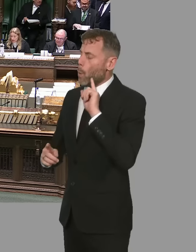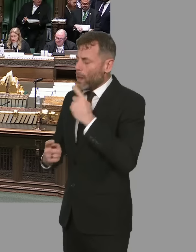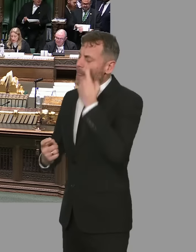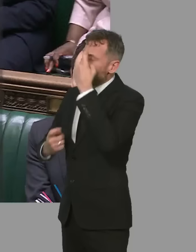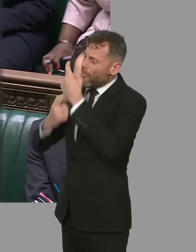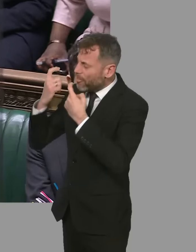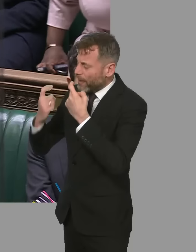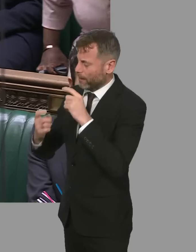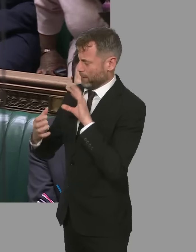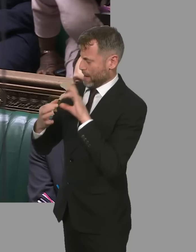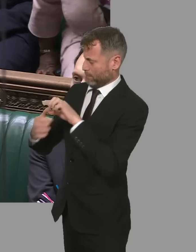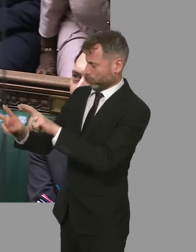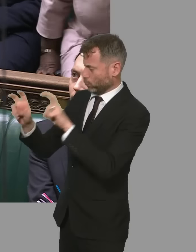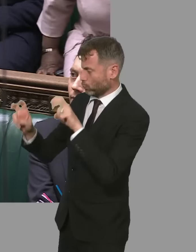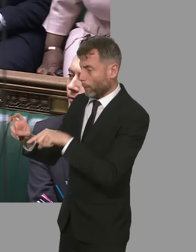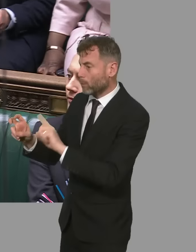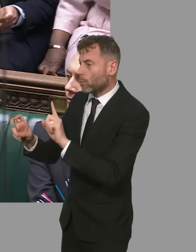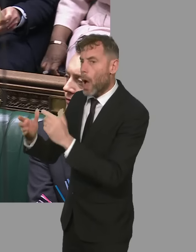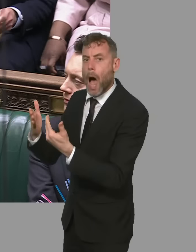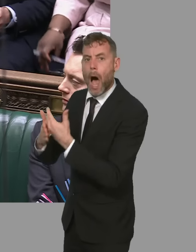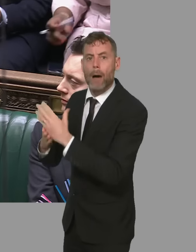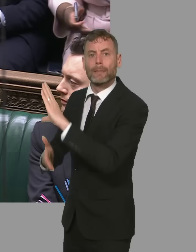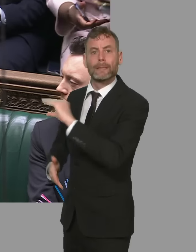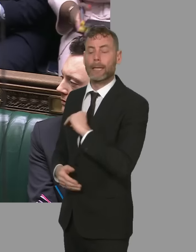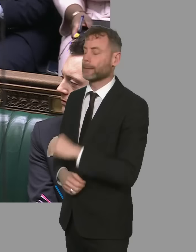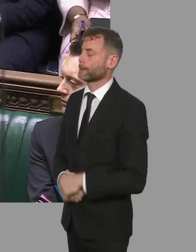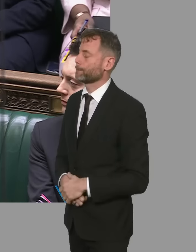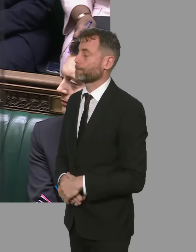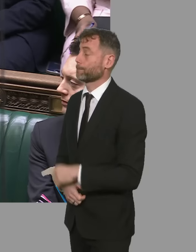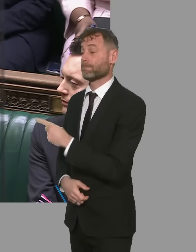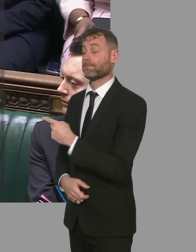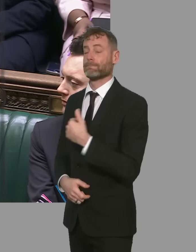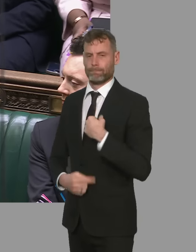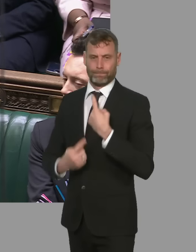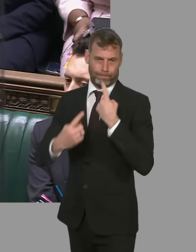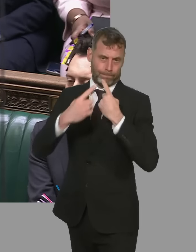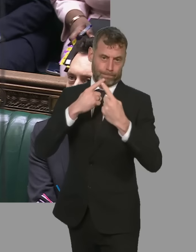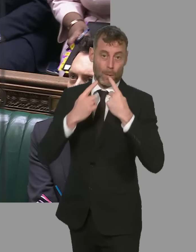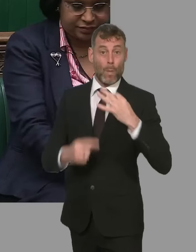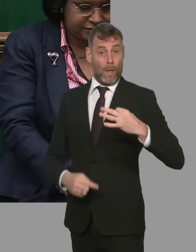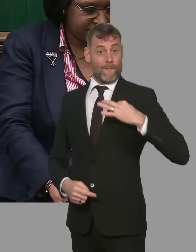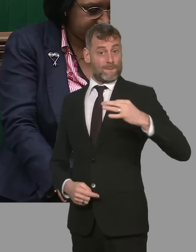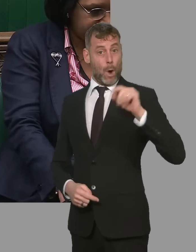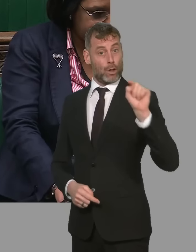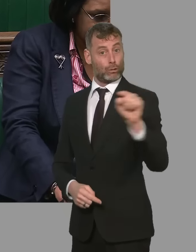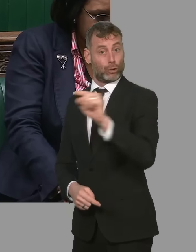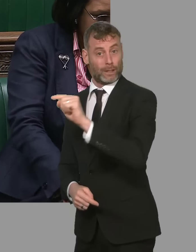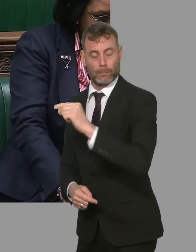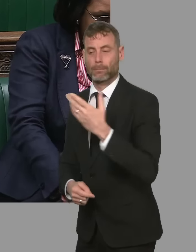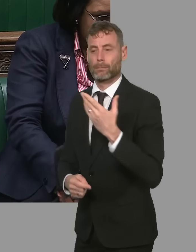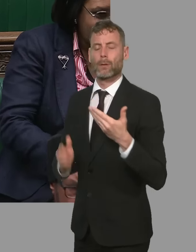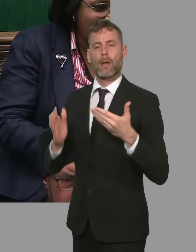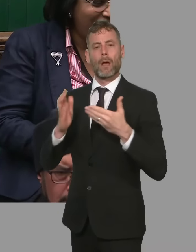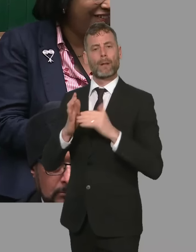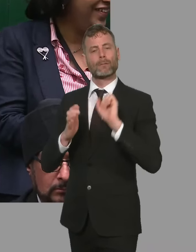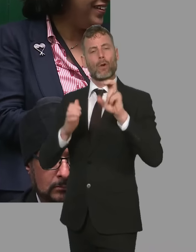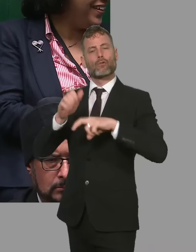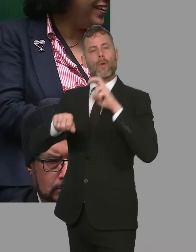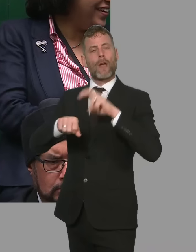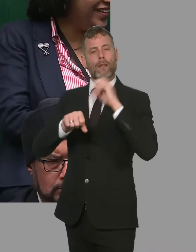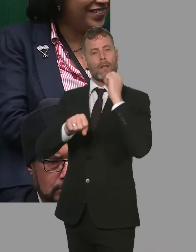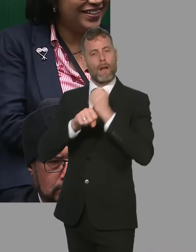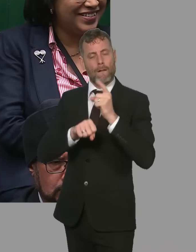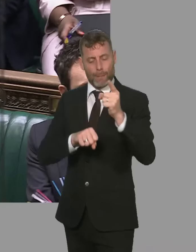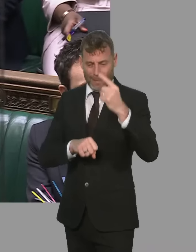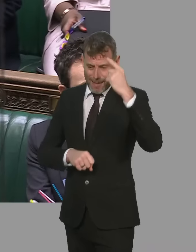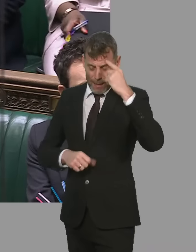the voluntary sector and I hope the Executive to find a way forward. There is £9 million available in resource to